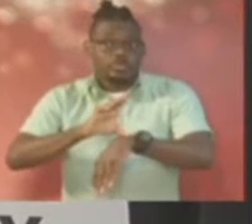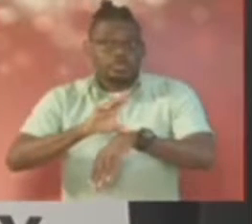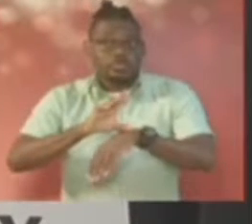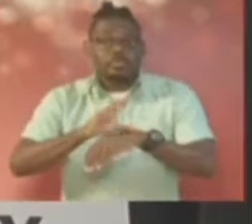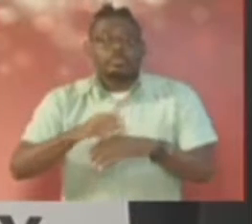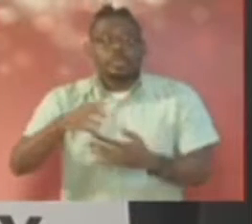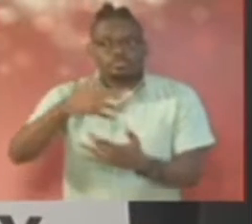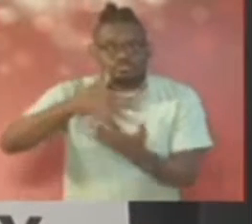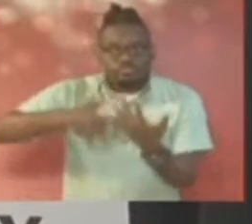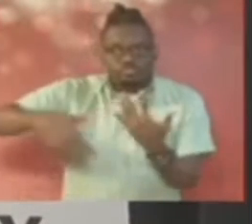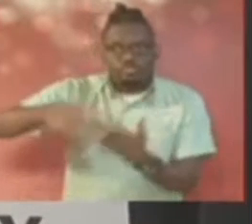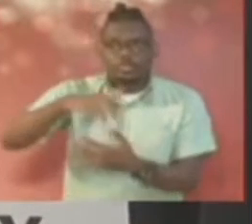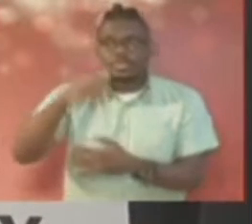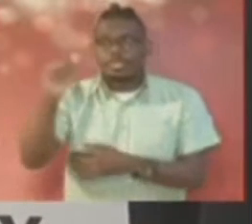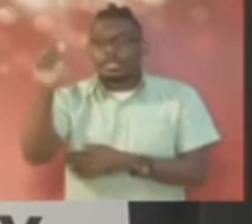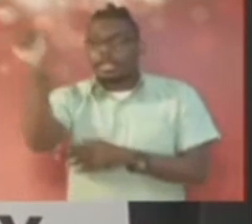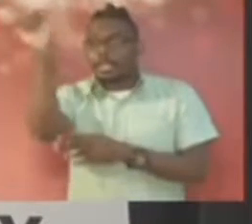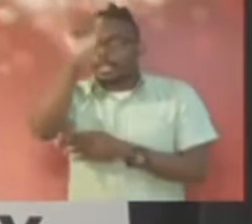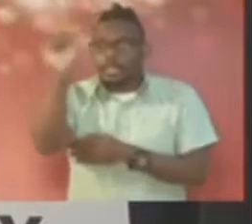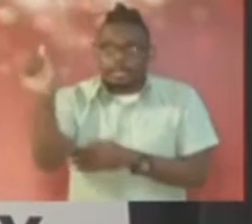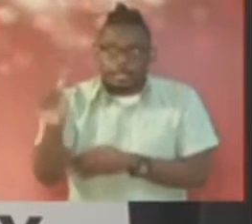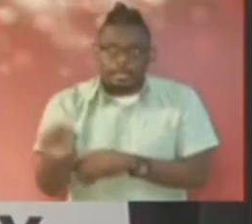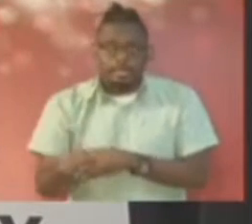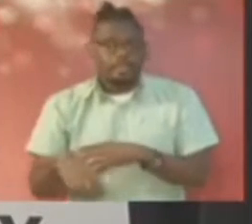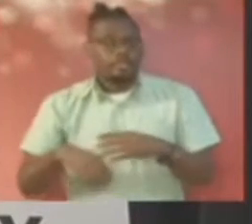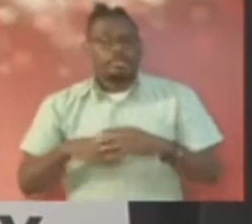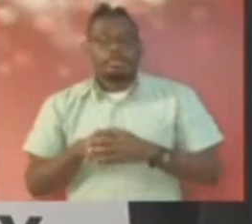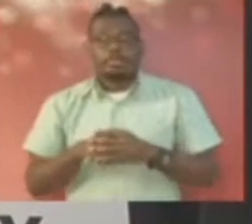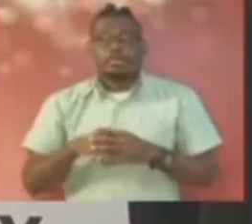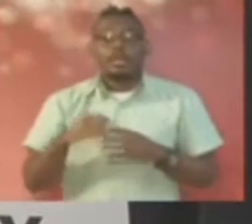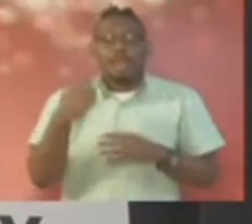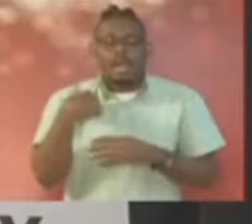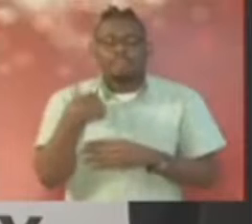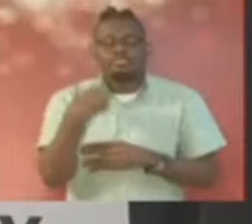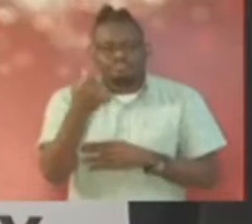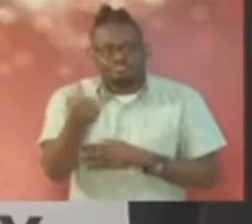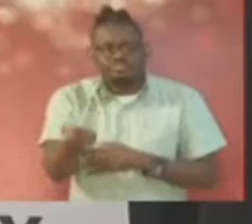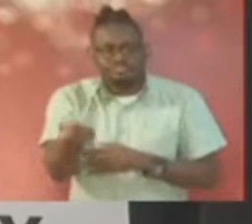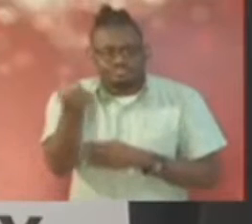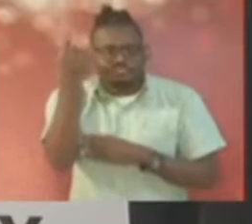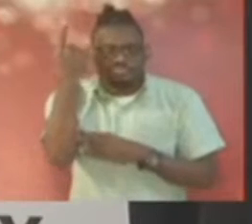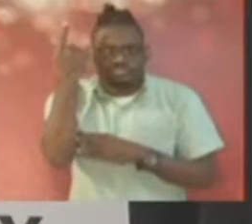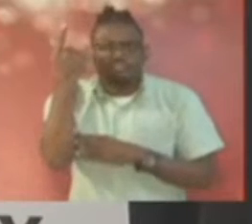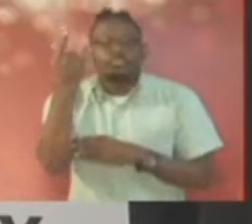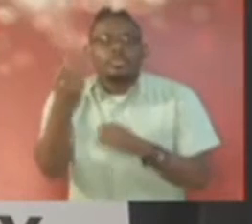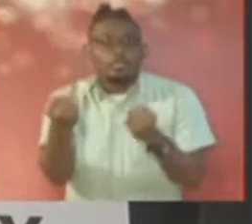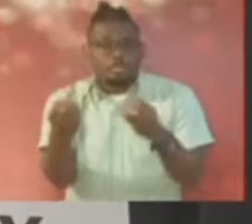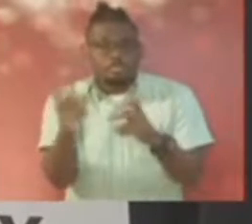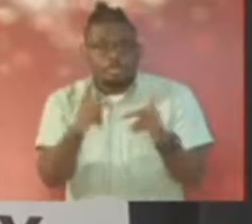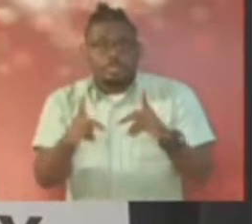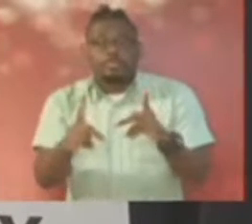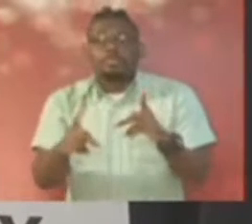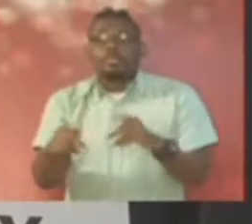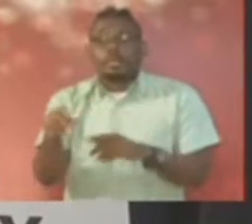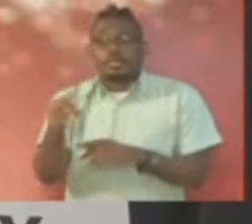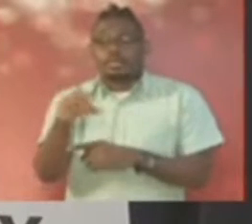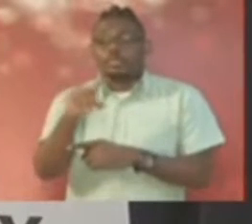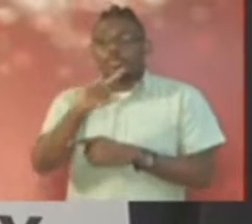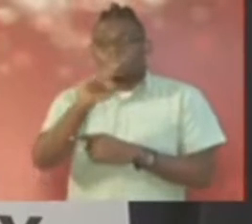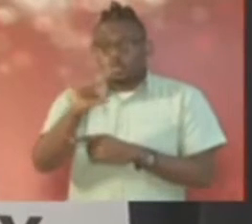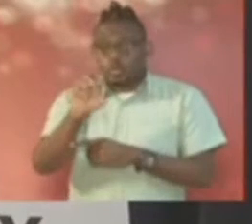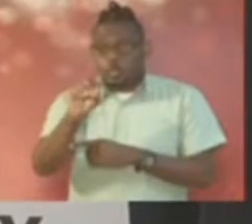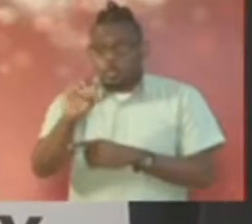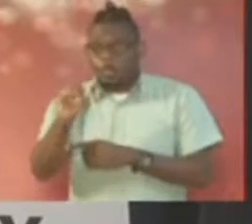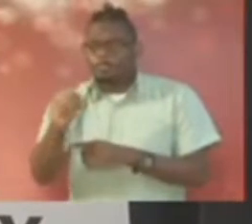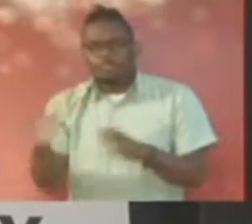circulation of air. Again, the singing. I like the fact that he pointed out that a lot of this is being done by Zoom. We want to encourage that. We want to encourage